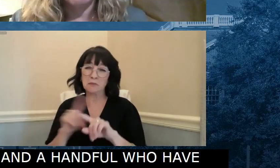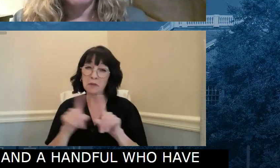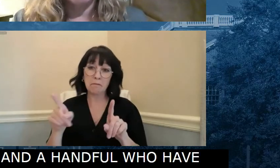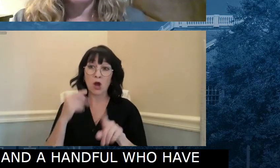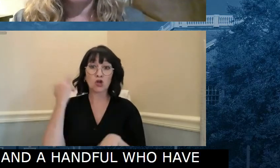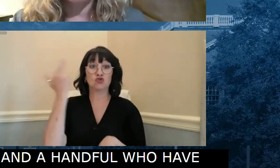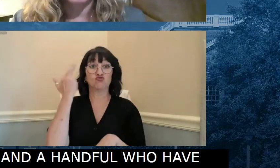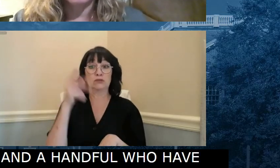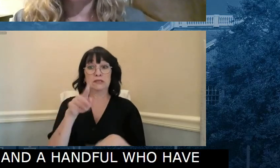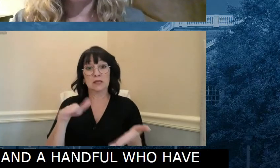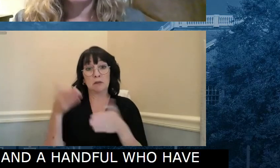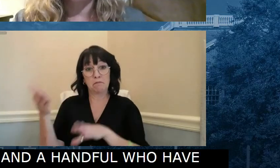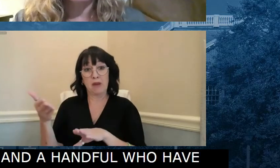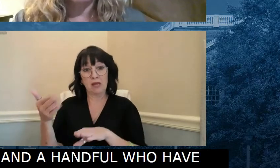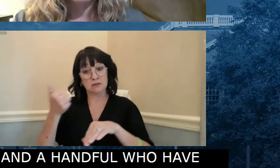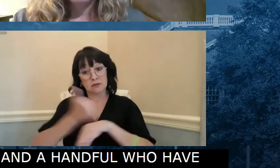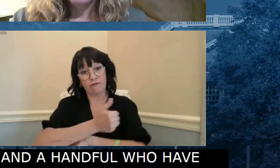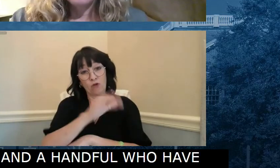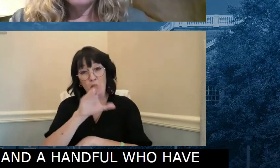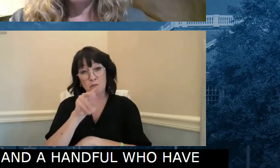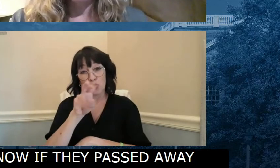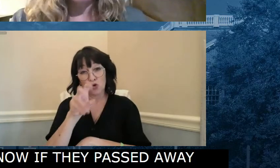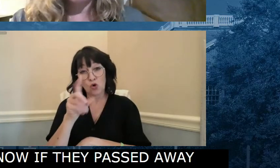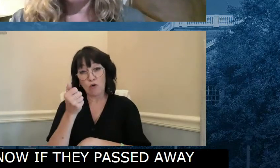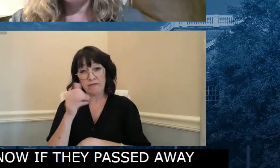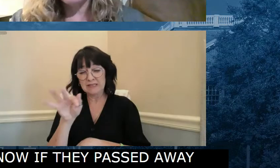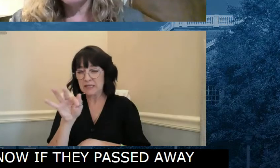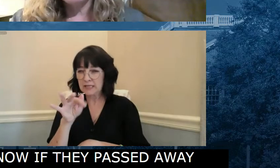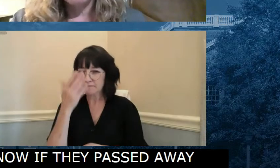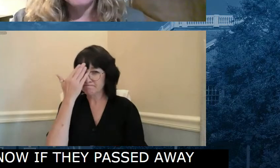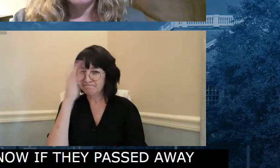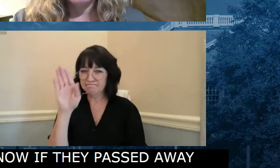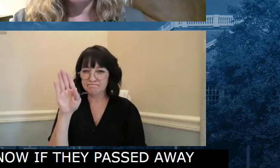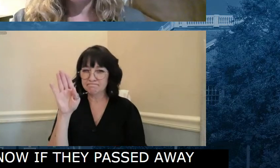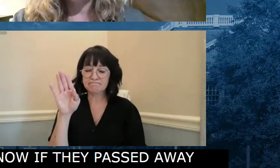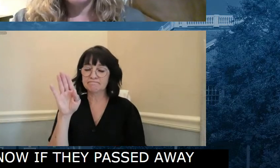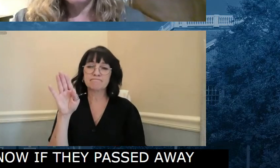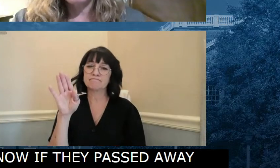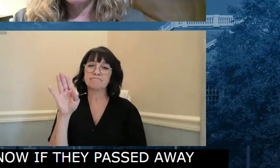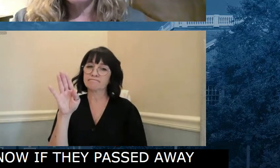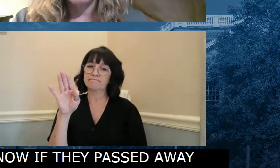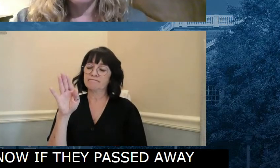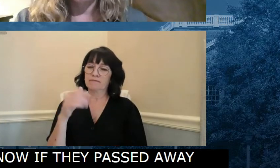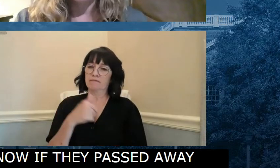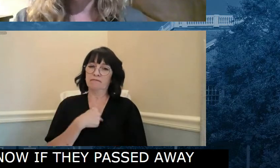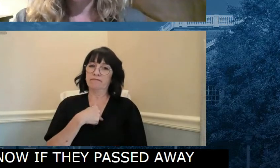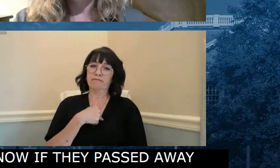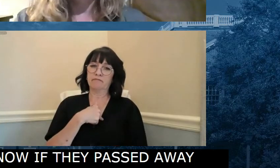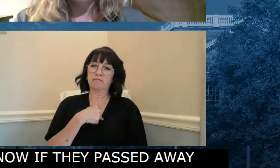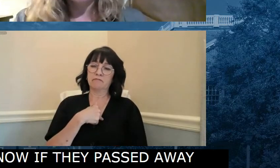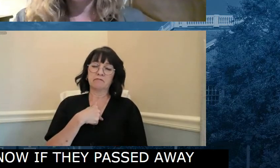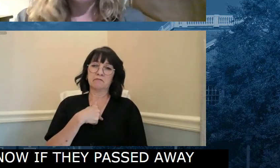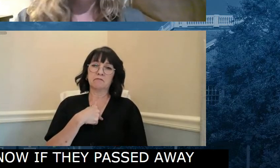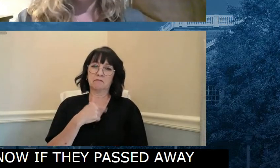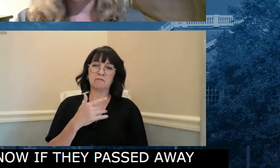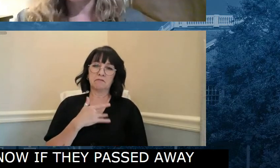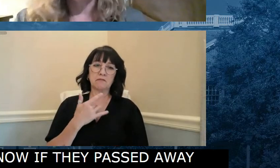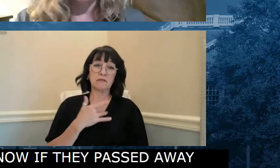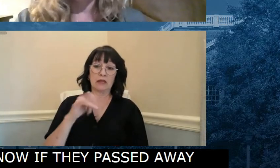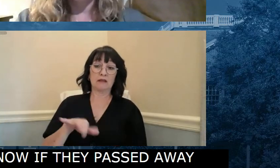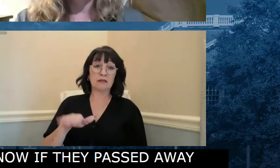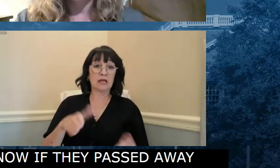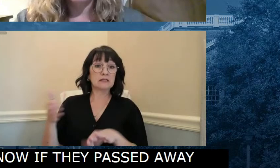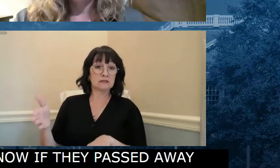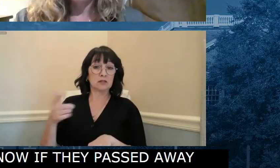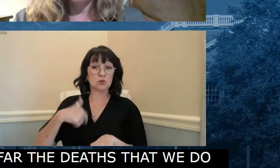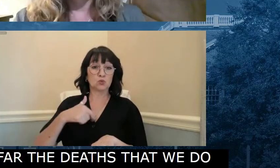away from COVID-19. So I would say by far and away, the deaths that we do see, and luckily it's not